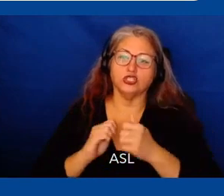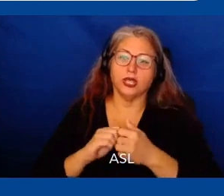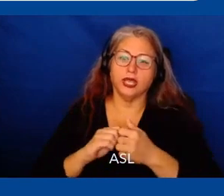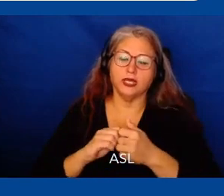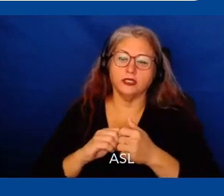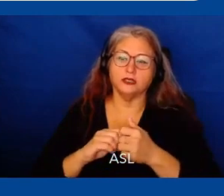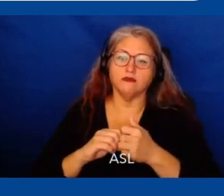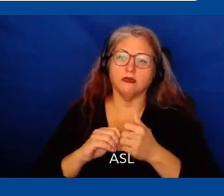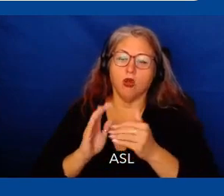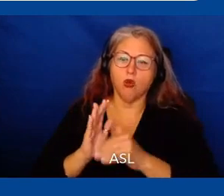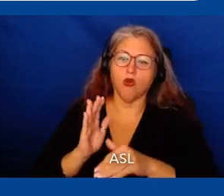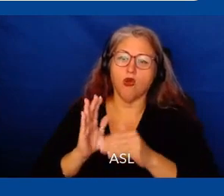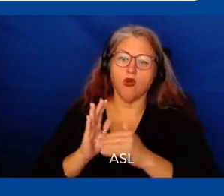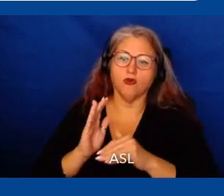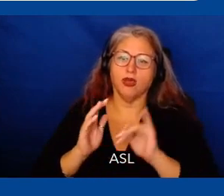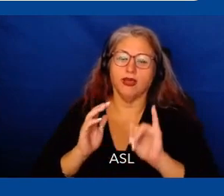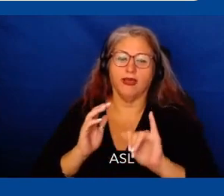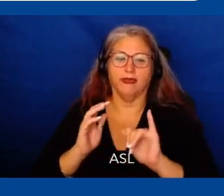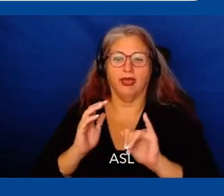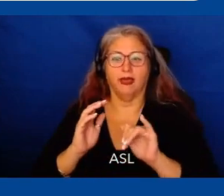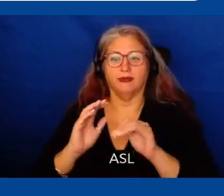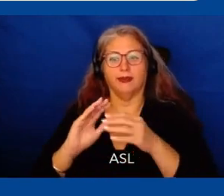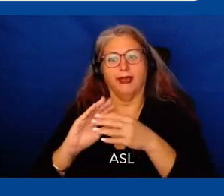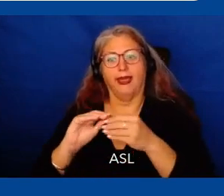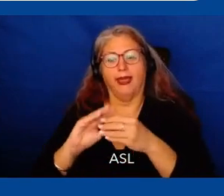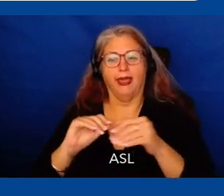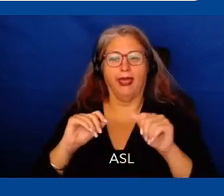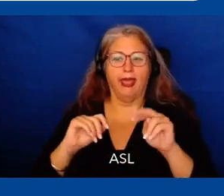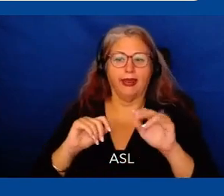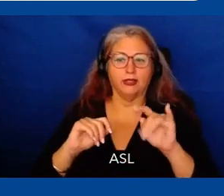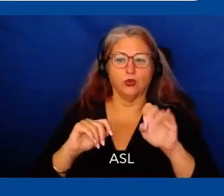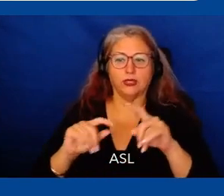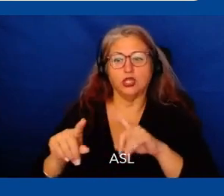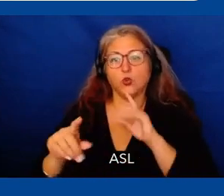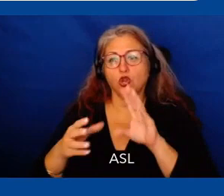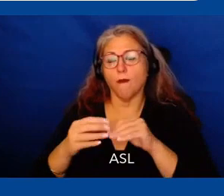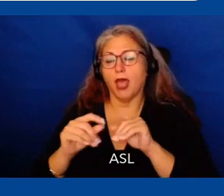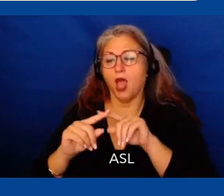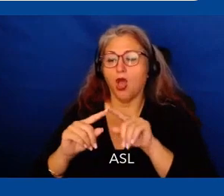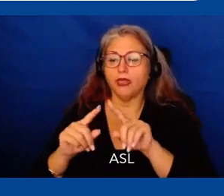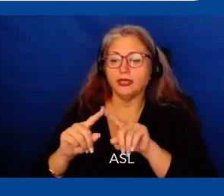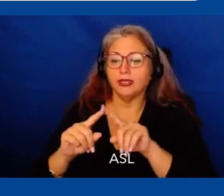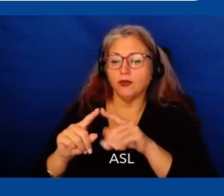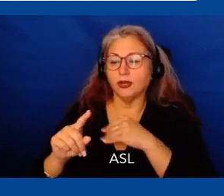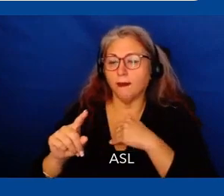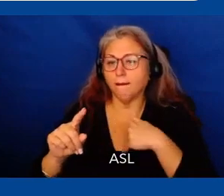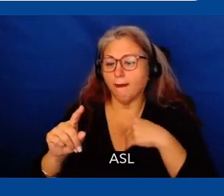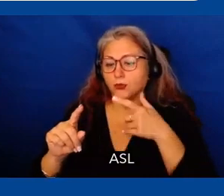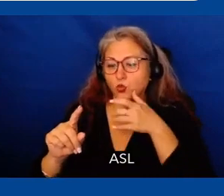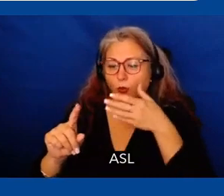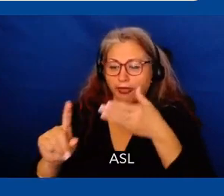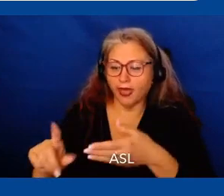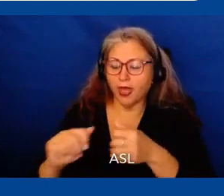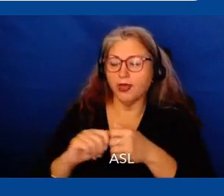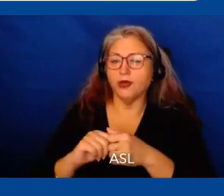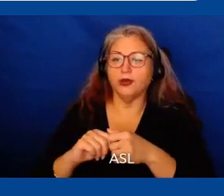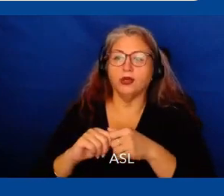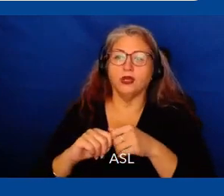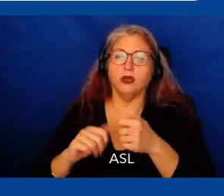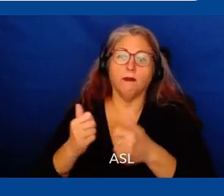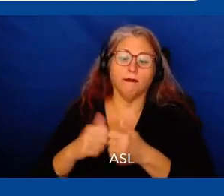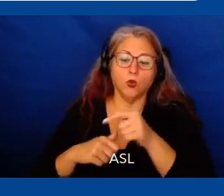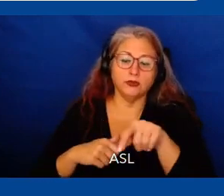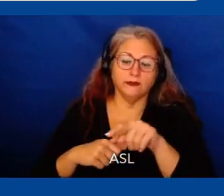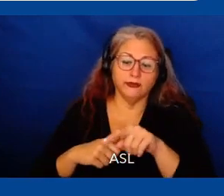time the anecdotes. Like they were talking about all the members that were there, that most of